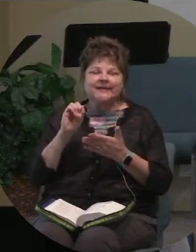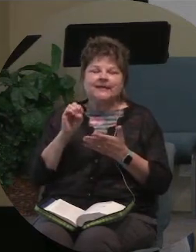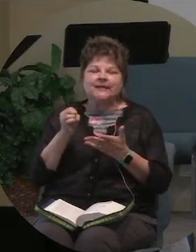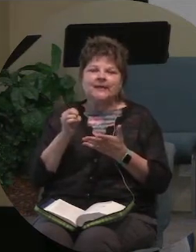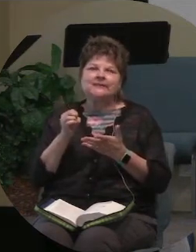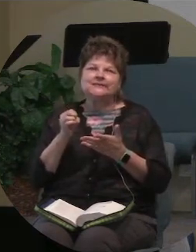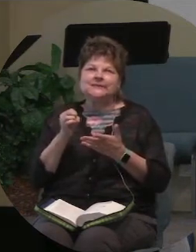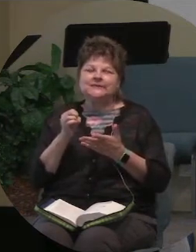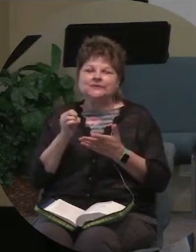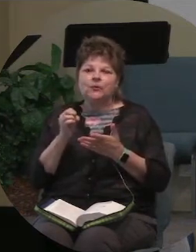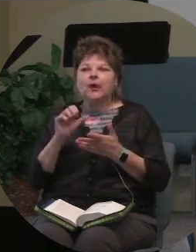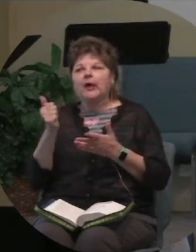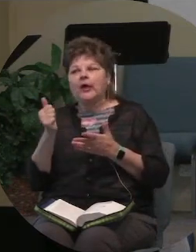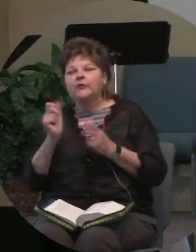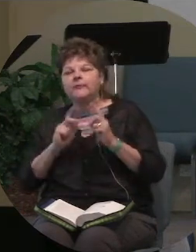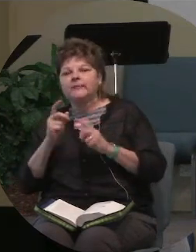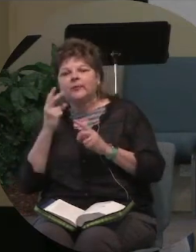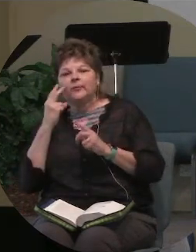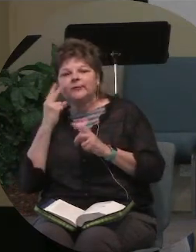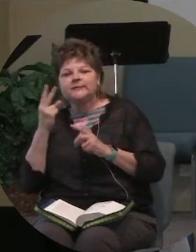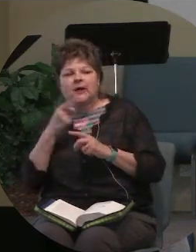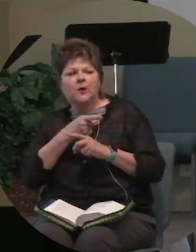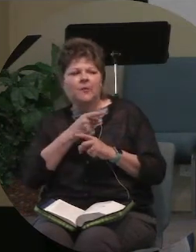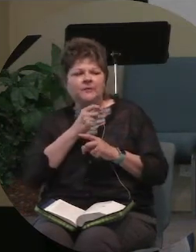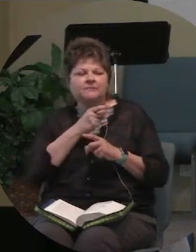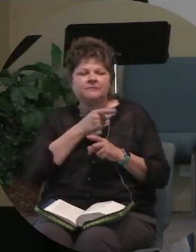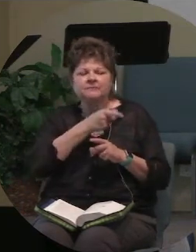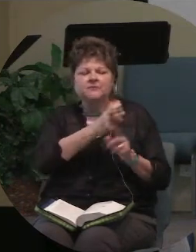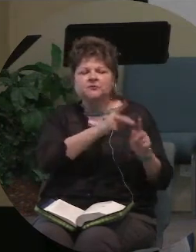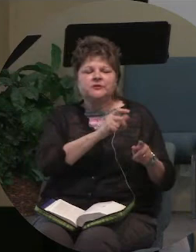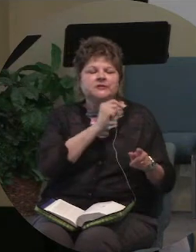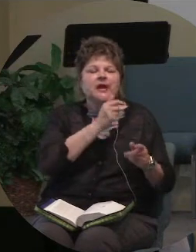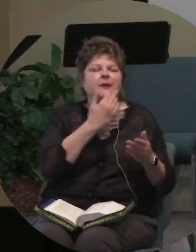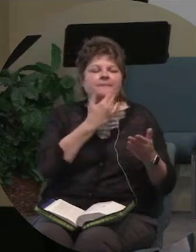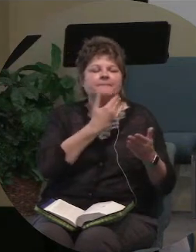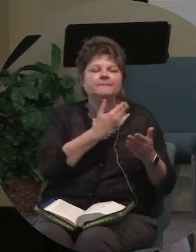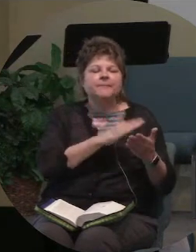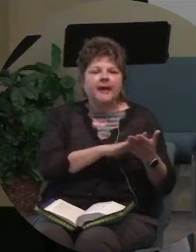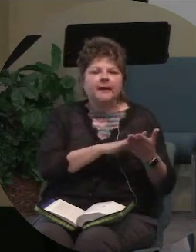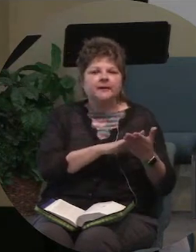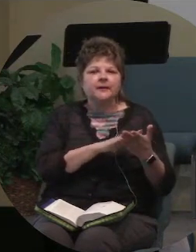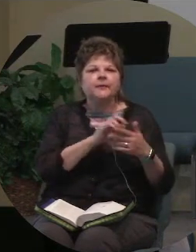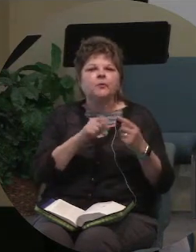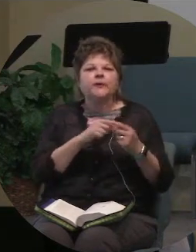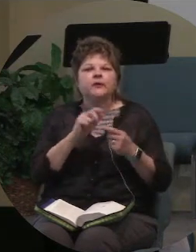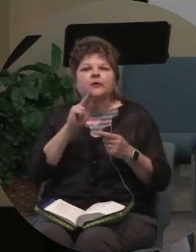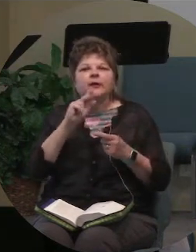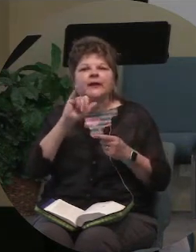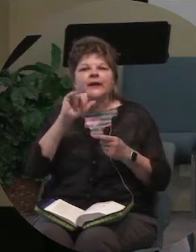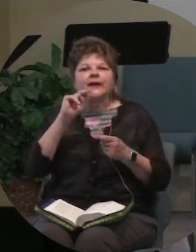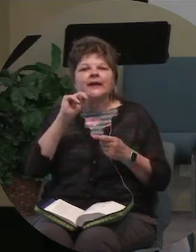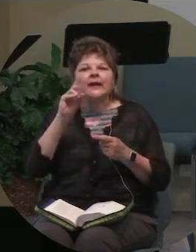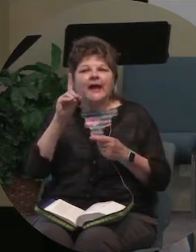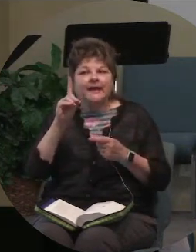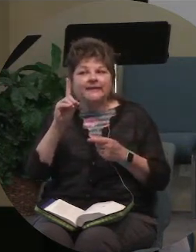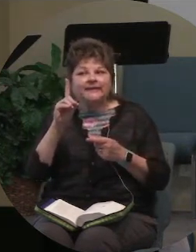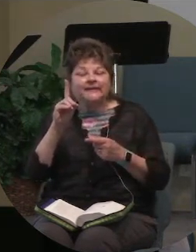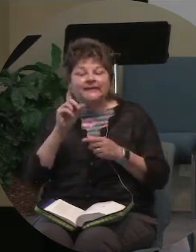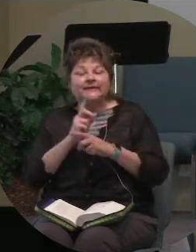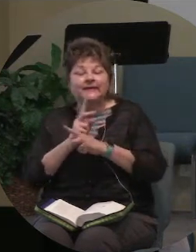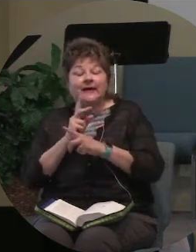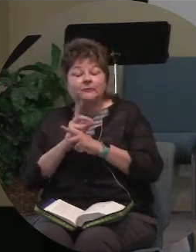other people will see that, oh, this guy's not a bad person. But when you're kind, and when you